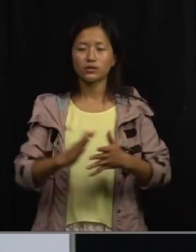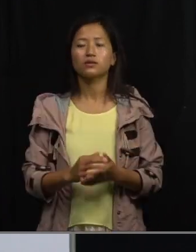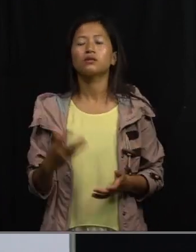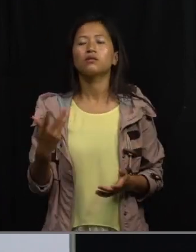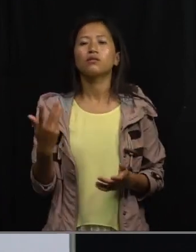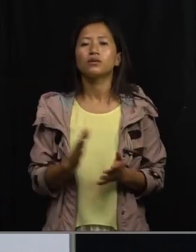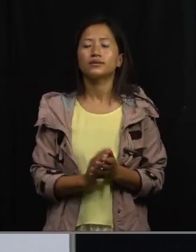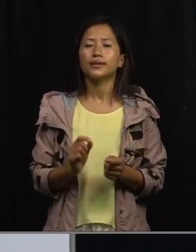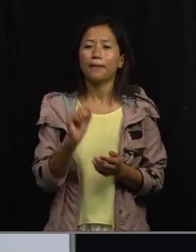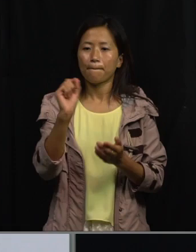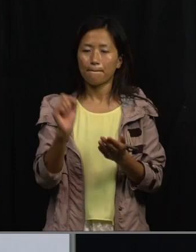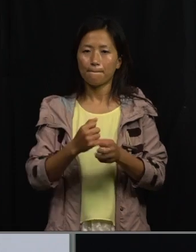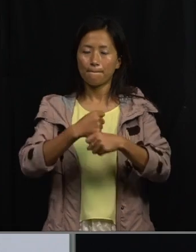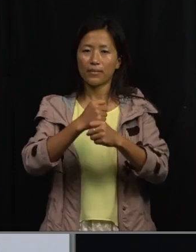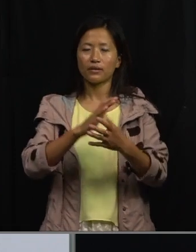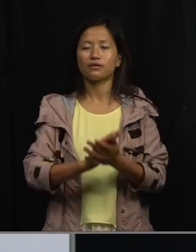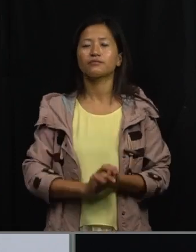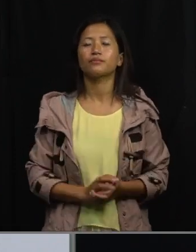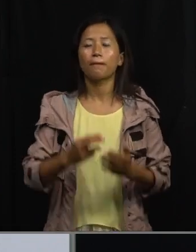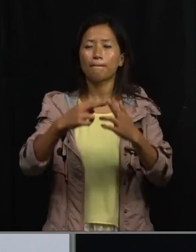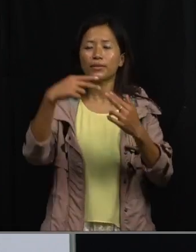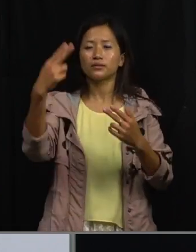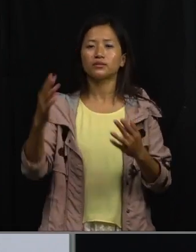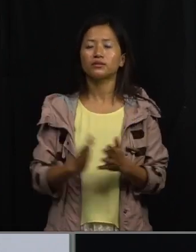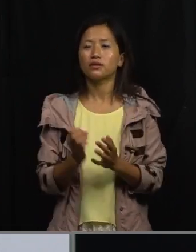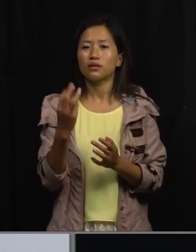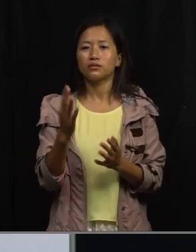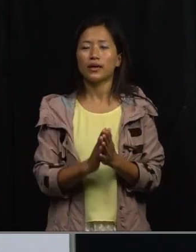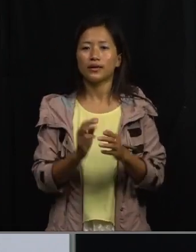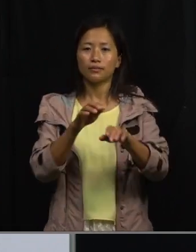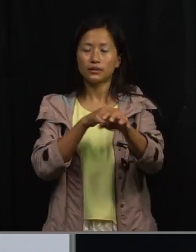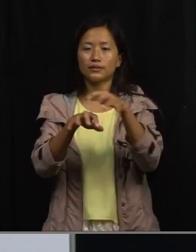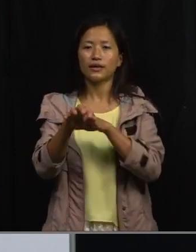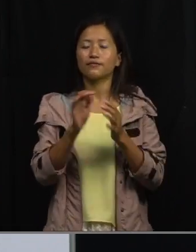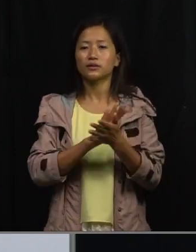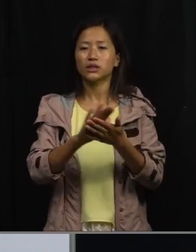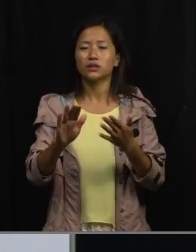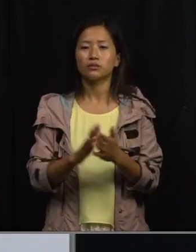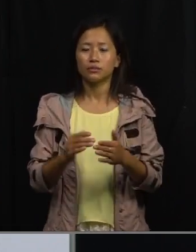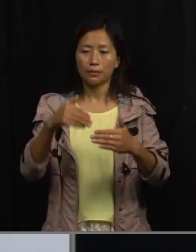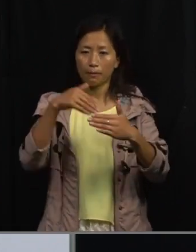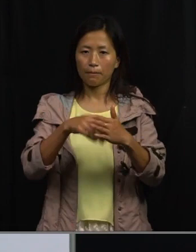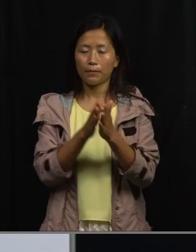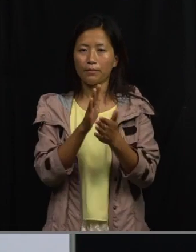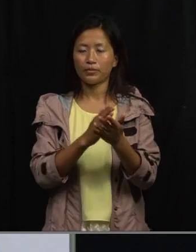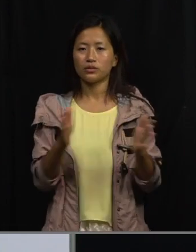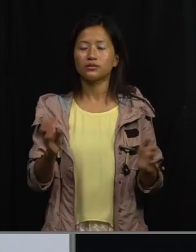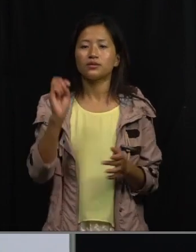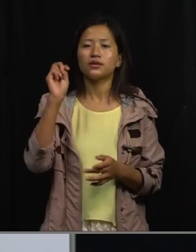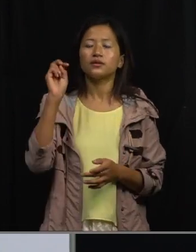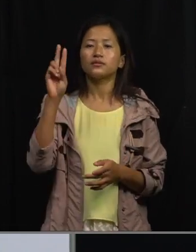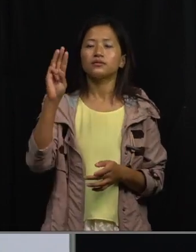paintings, and so a number of paintings on animals has been done in between 30,000